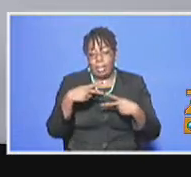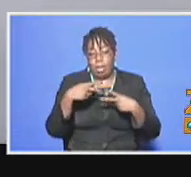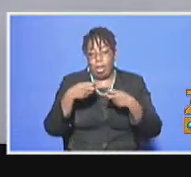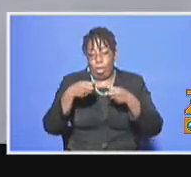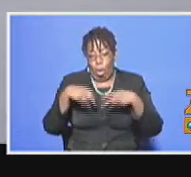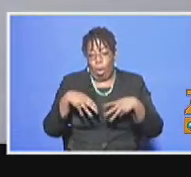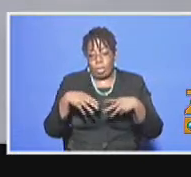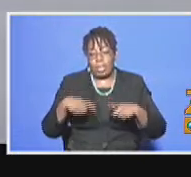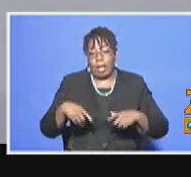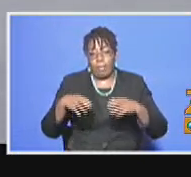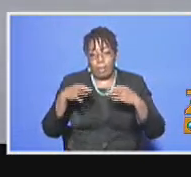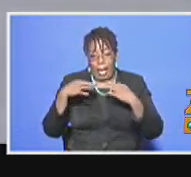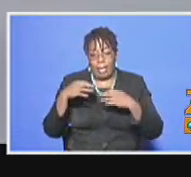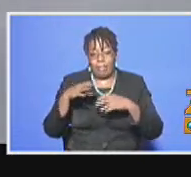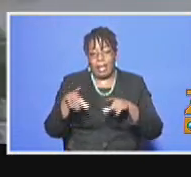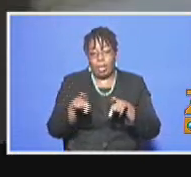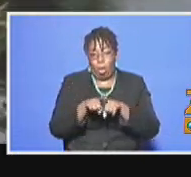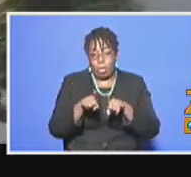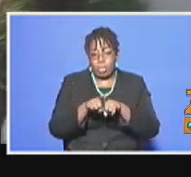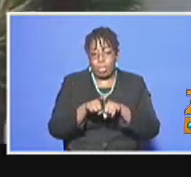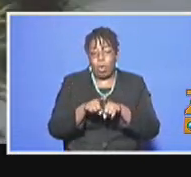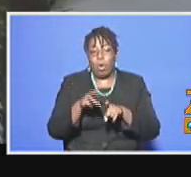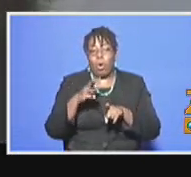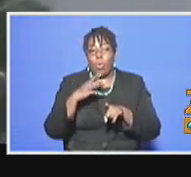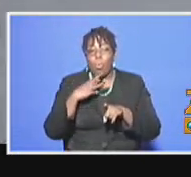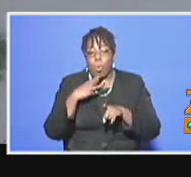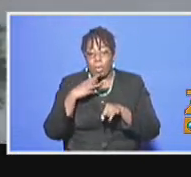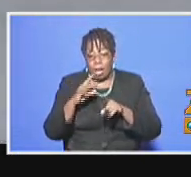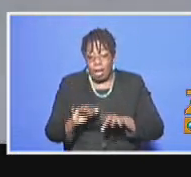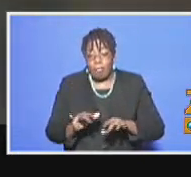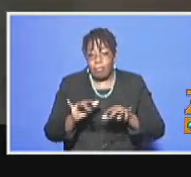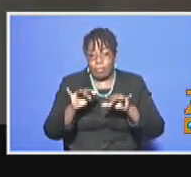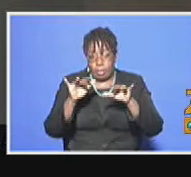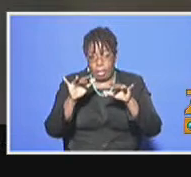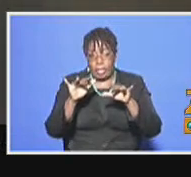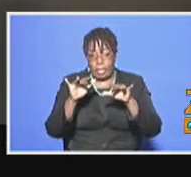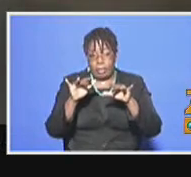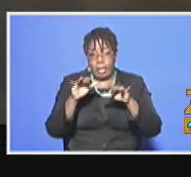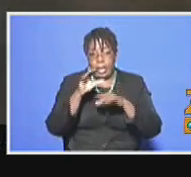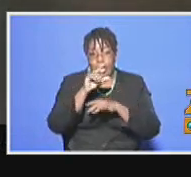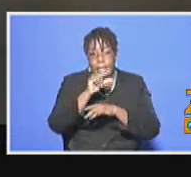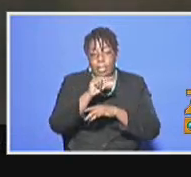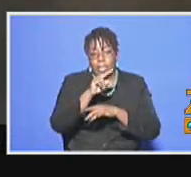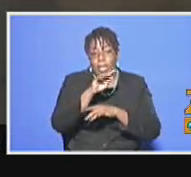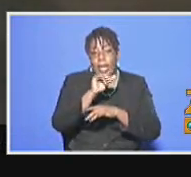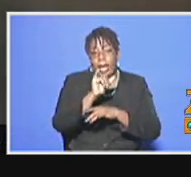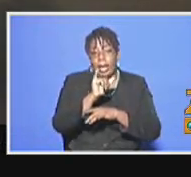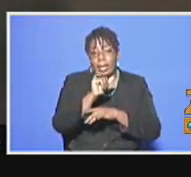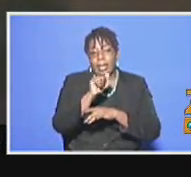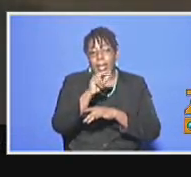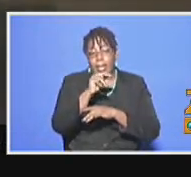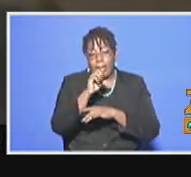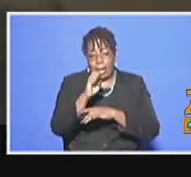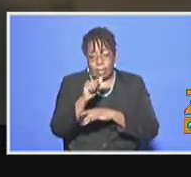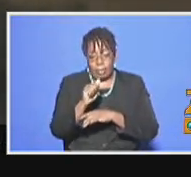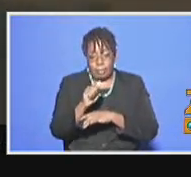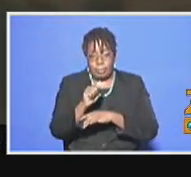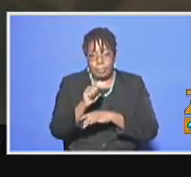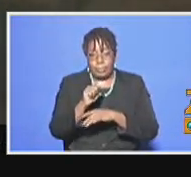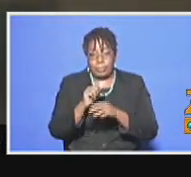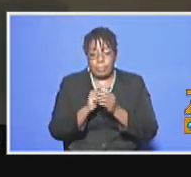tragedy that followed flooding in Guyana and Suriname, and the La Soufriere volcano in St. Vincent and the